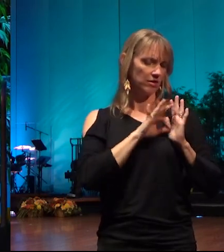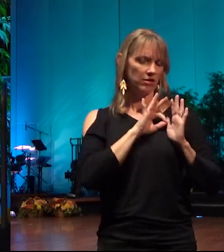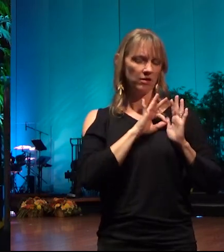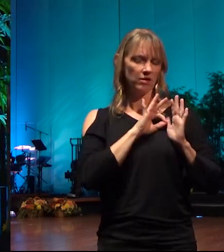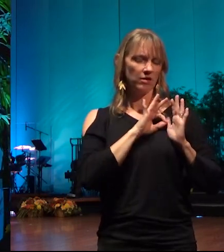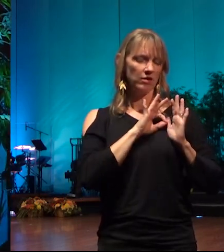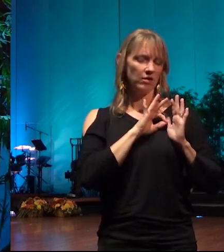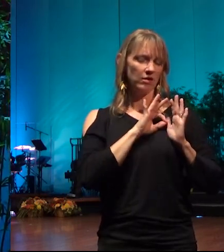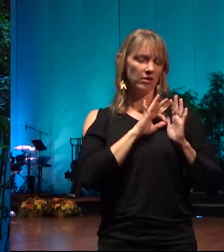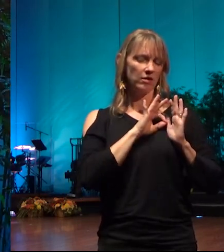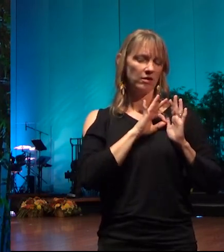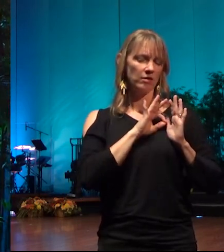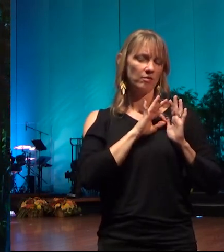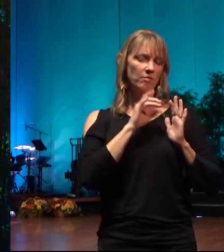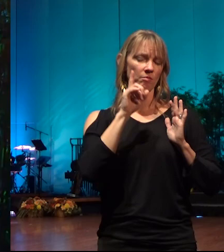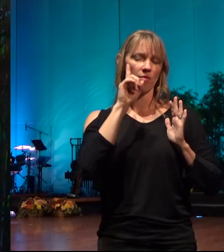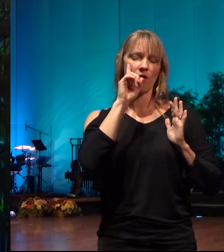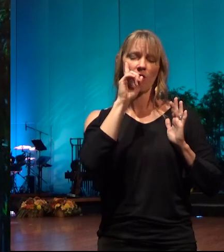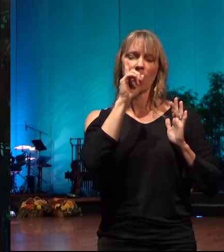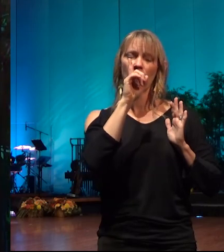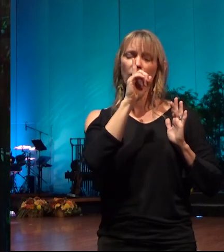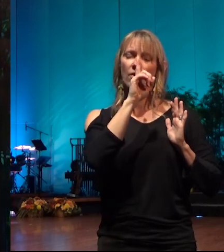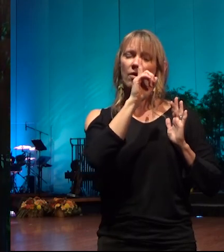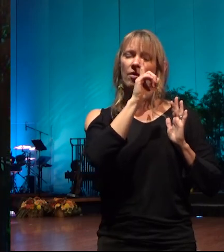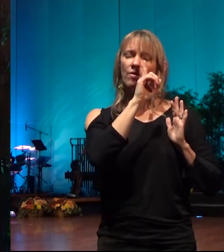We cannot.